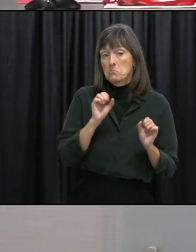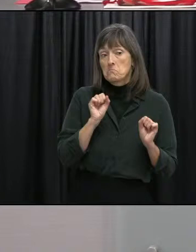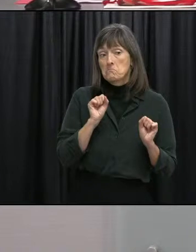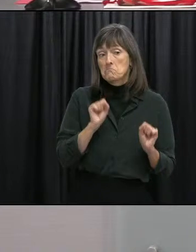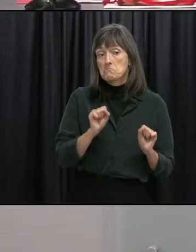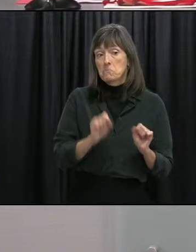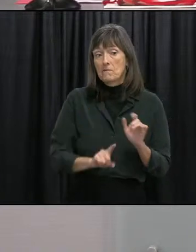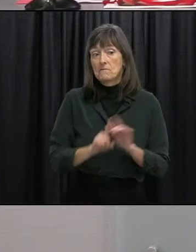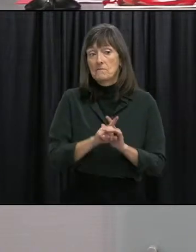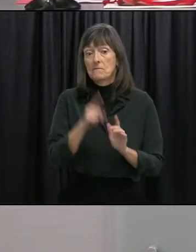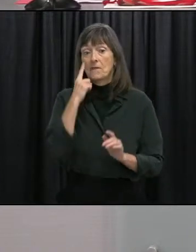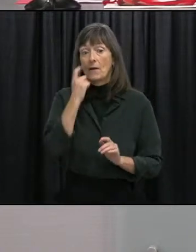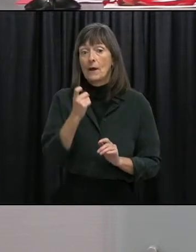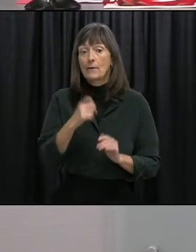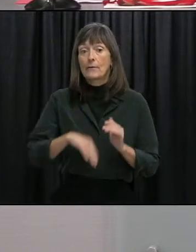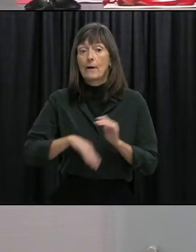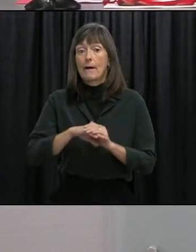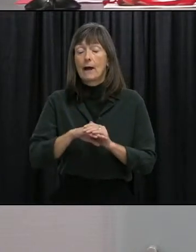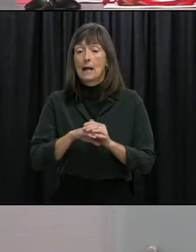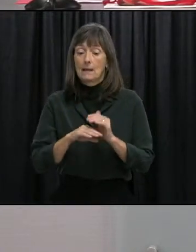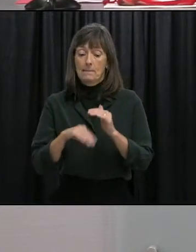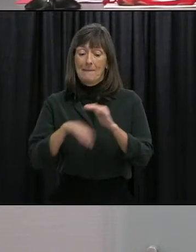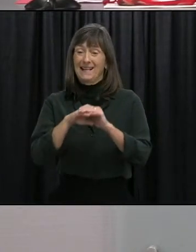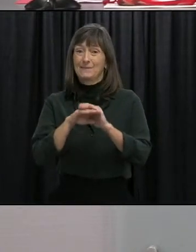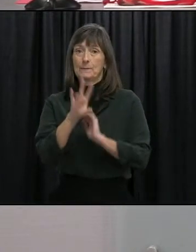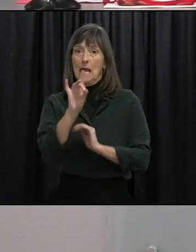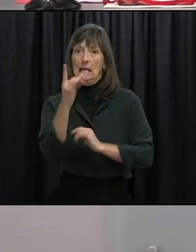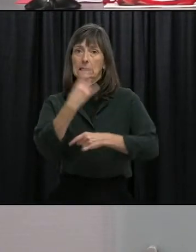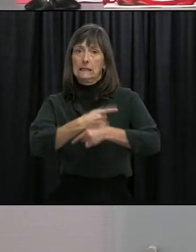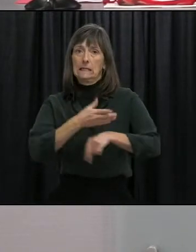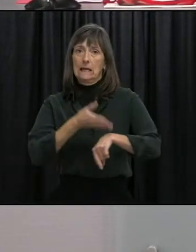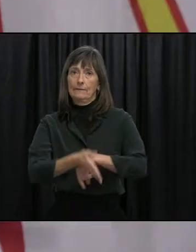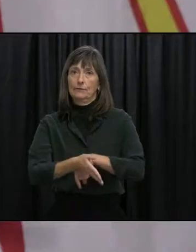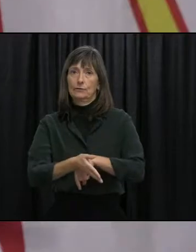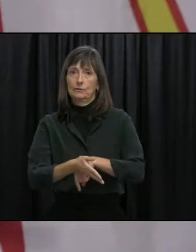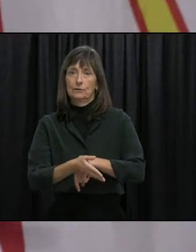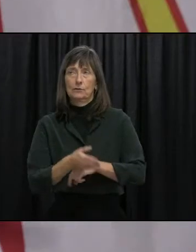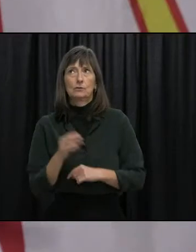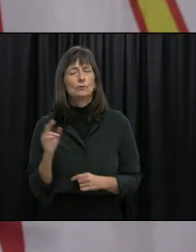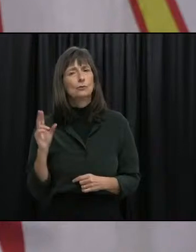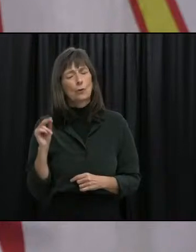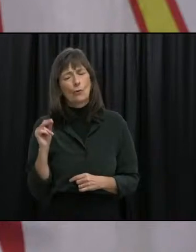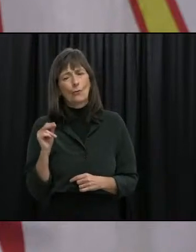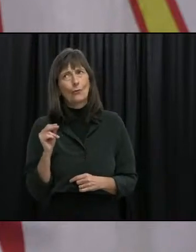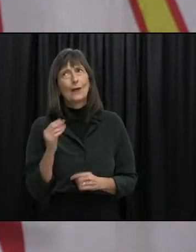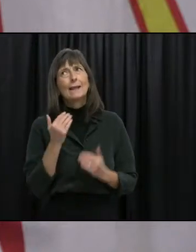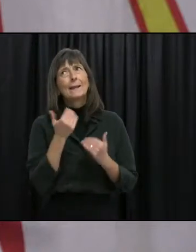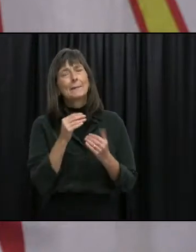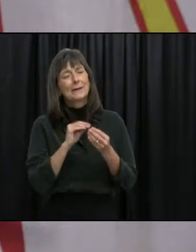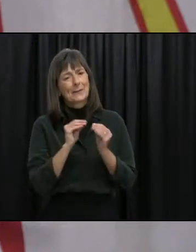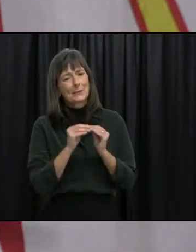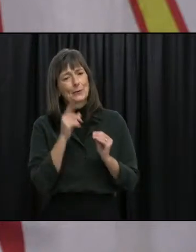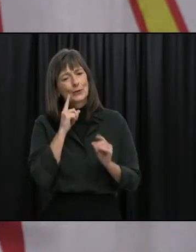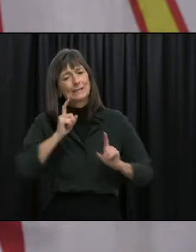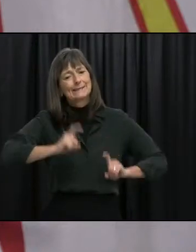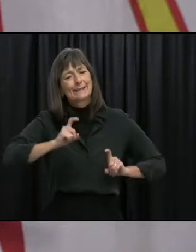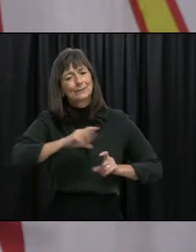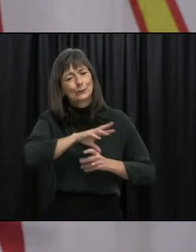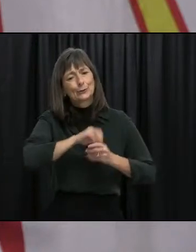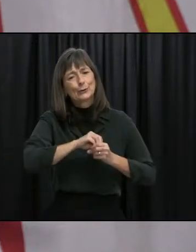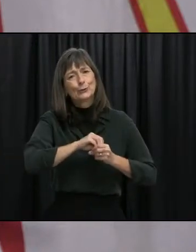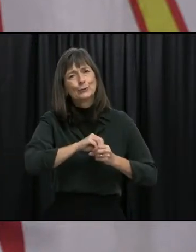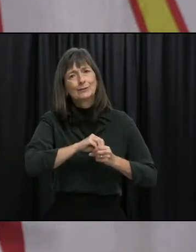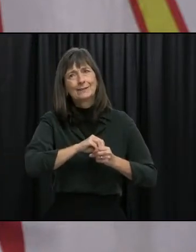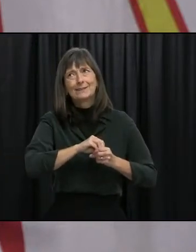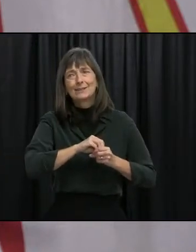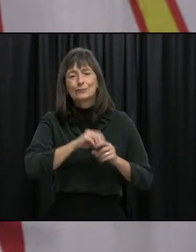period? Well, no, because it was only 13 people. So, we have to look at the total, and we have to